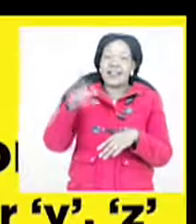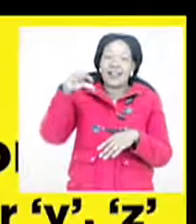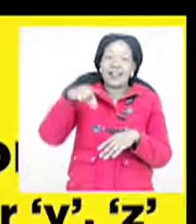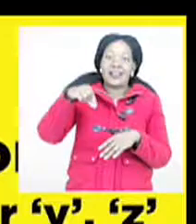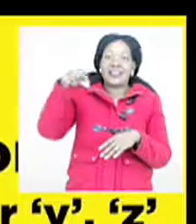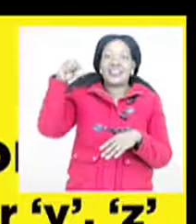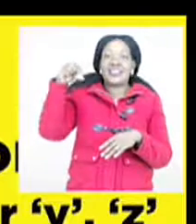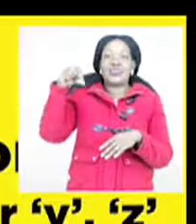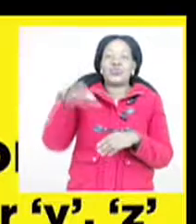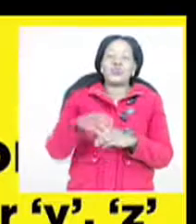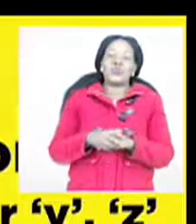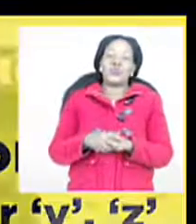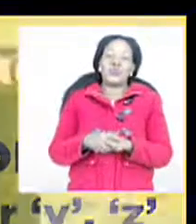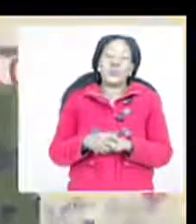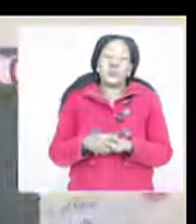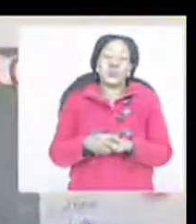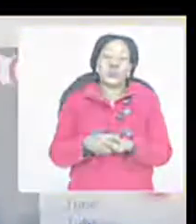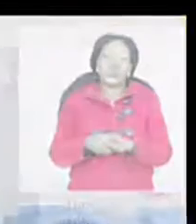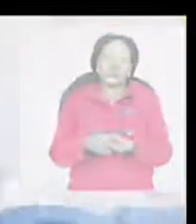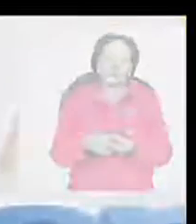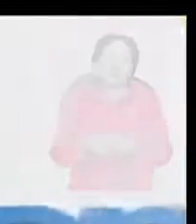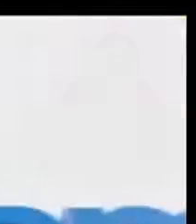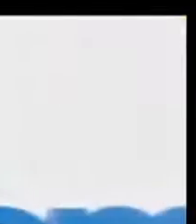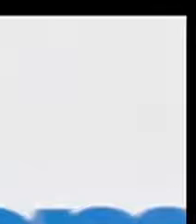Z, and Q.